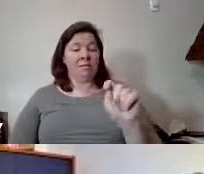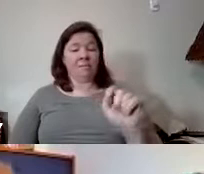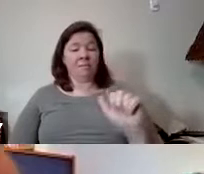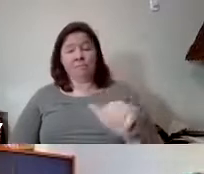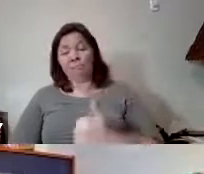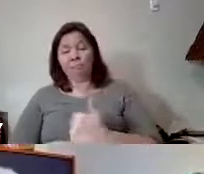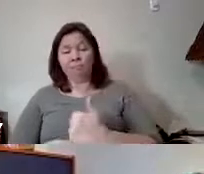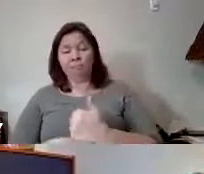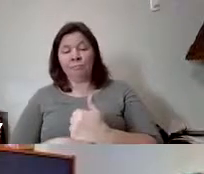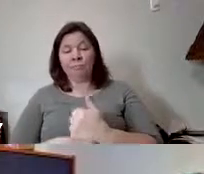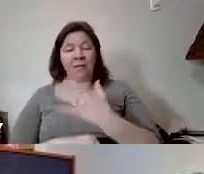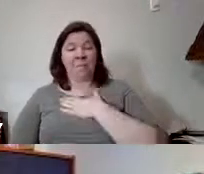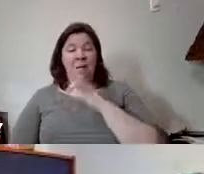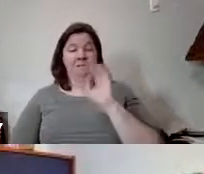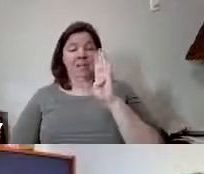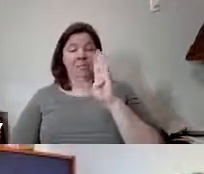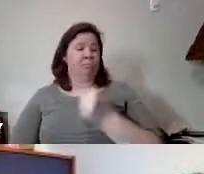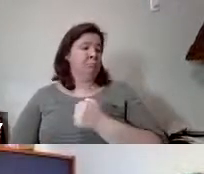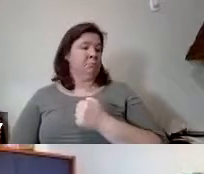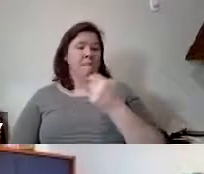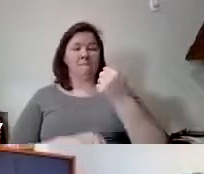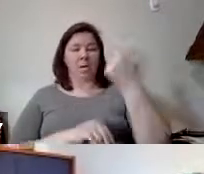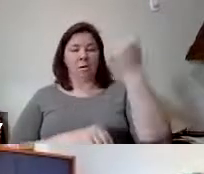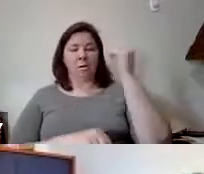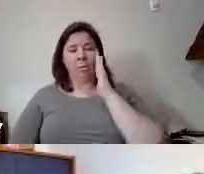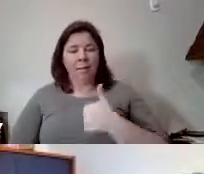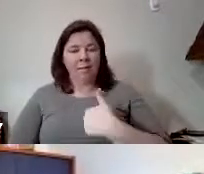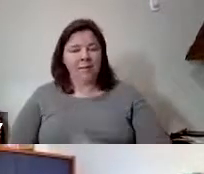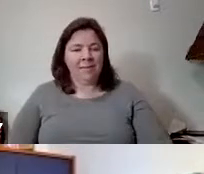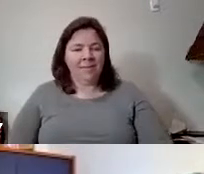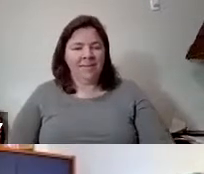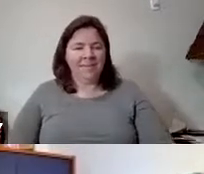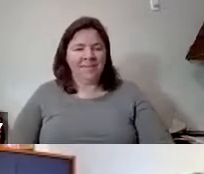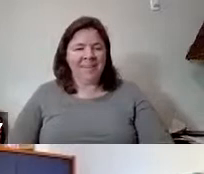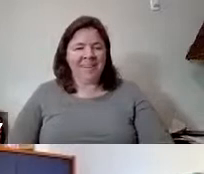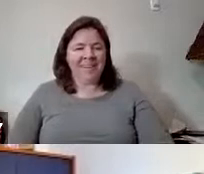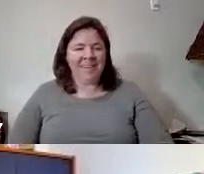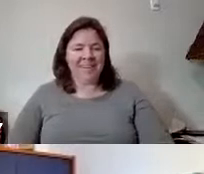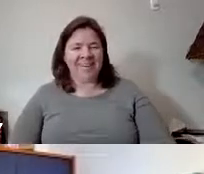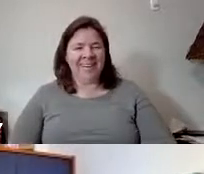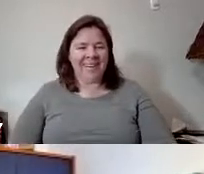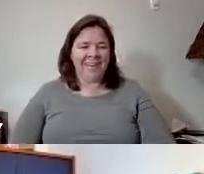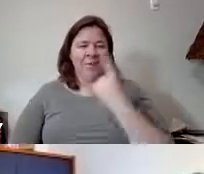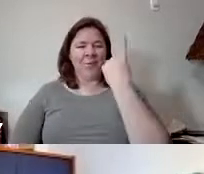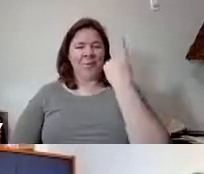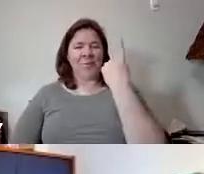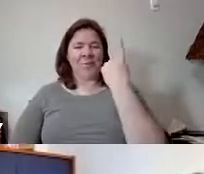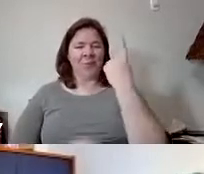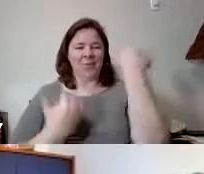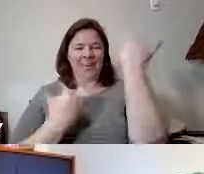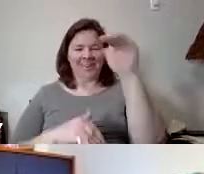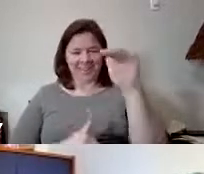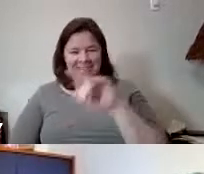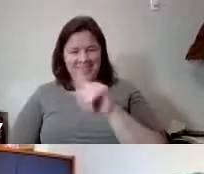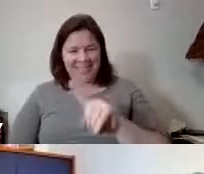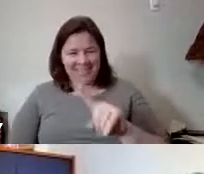first thing I do. I just want to jump in on that. one of the limitations of Zoom